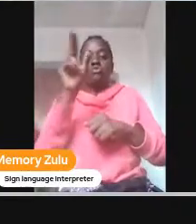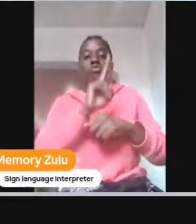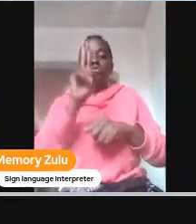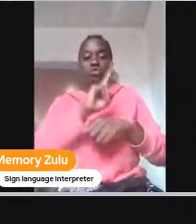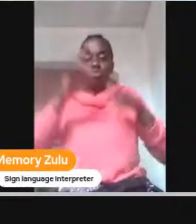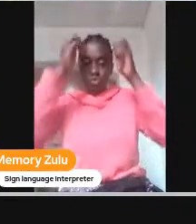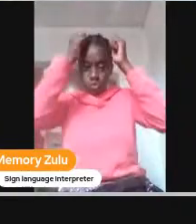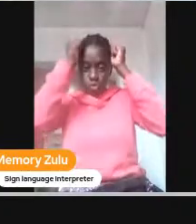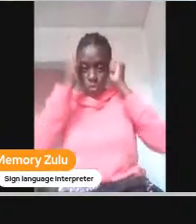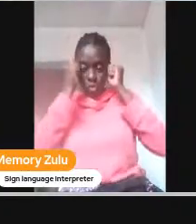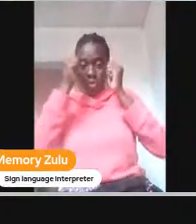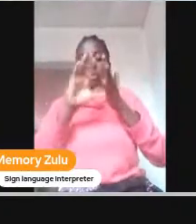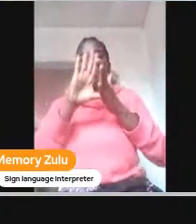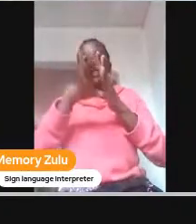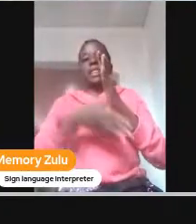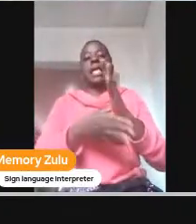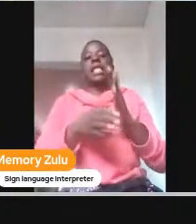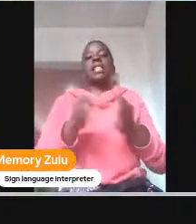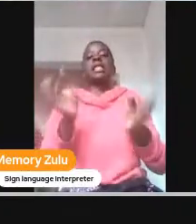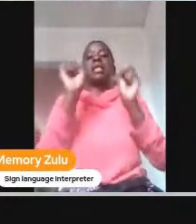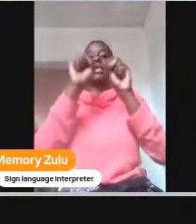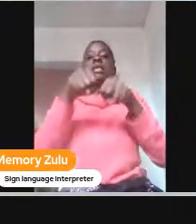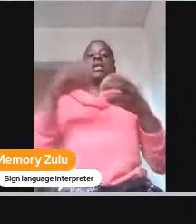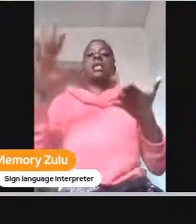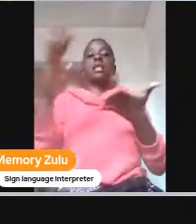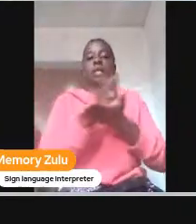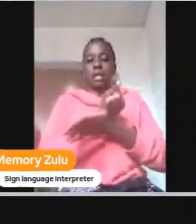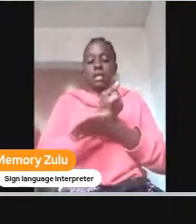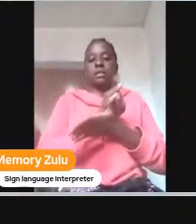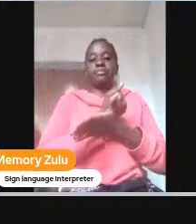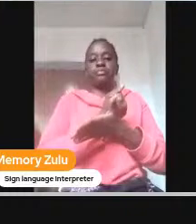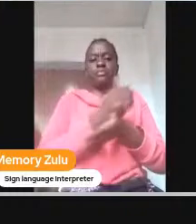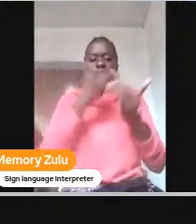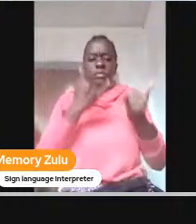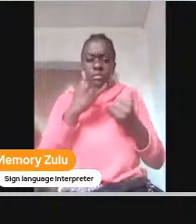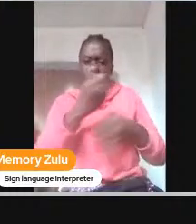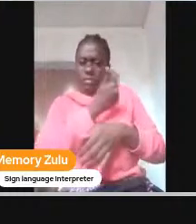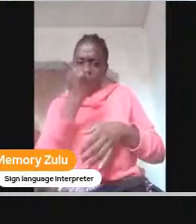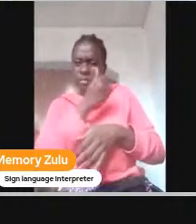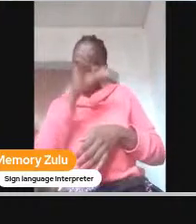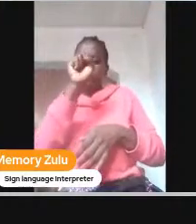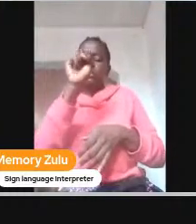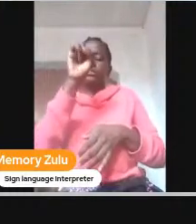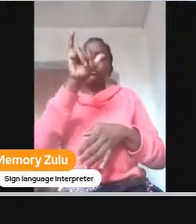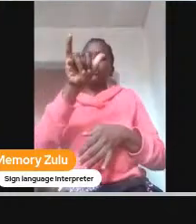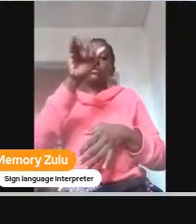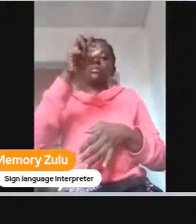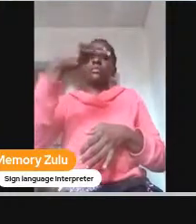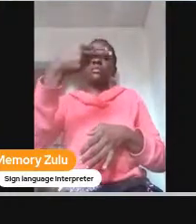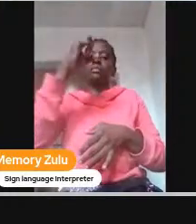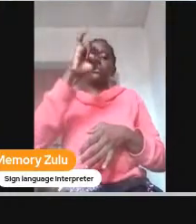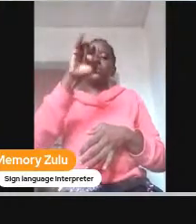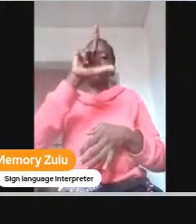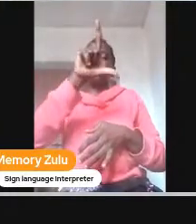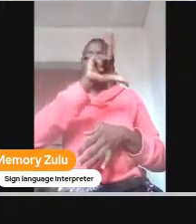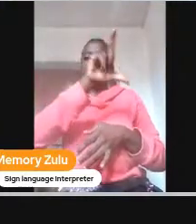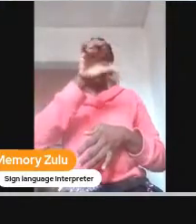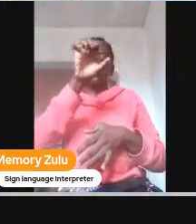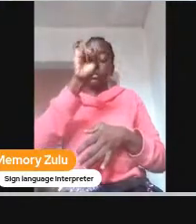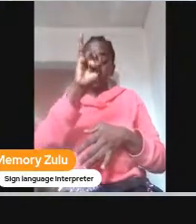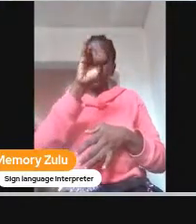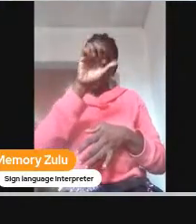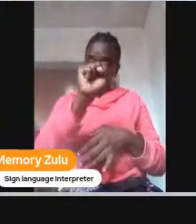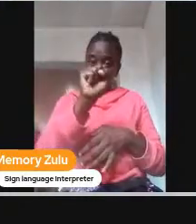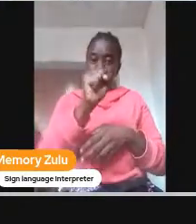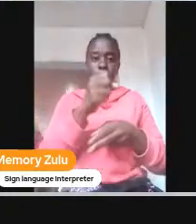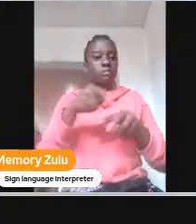sexually transmitted infection that comes in the same way when you have contact with someone who is infected. It's caused by a bacteria